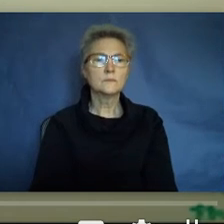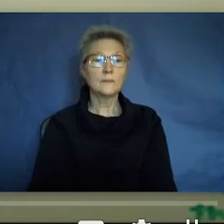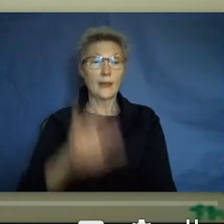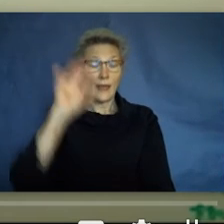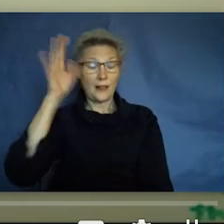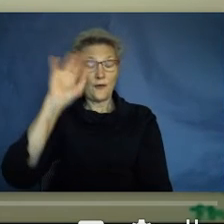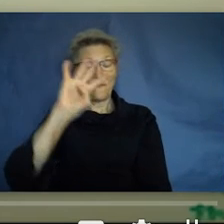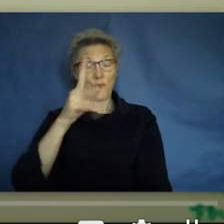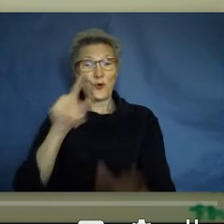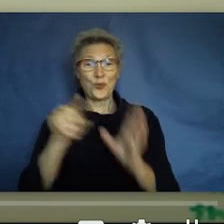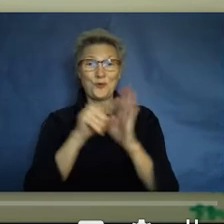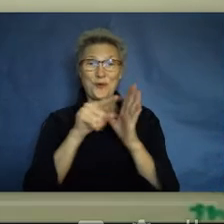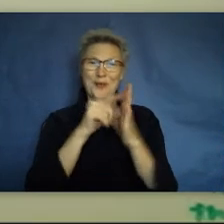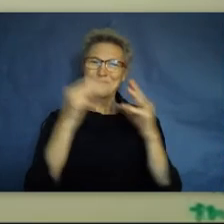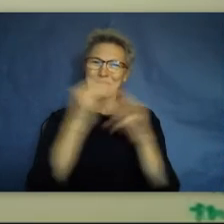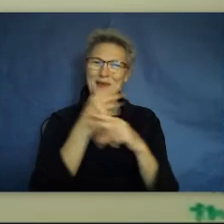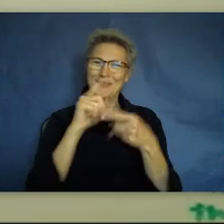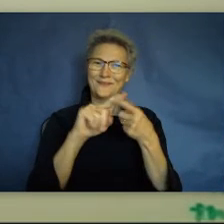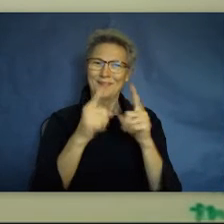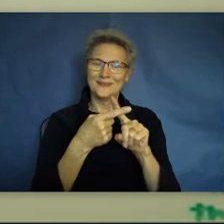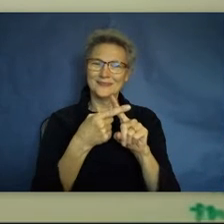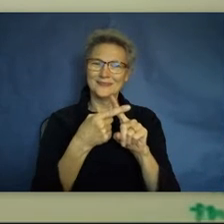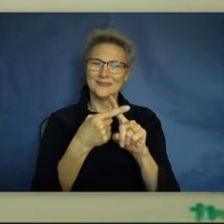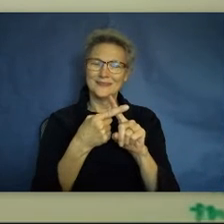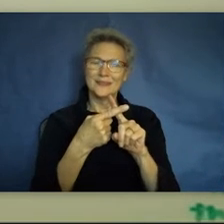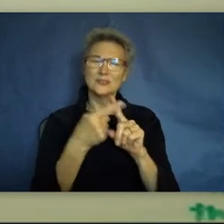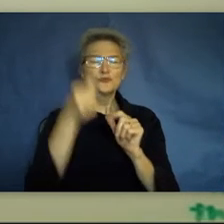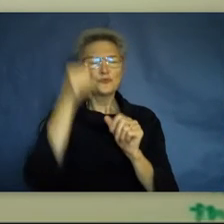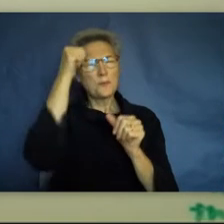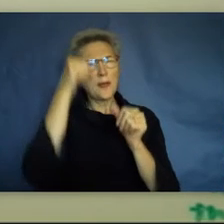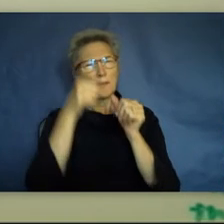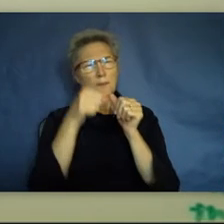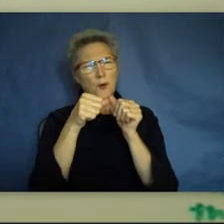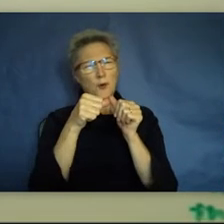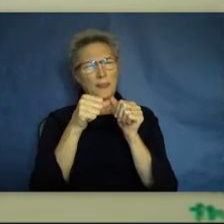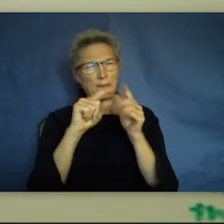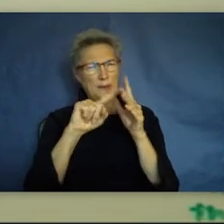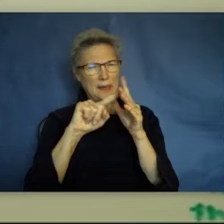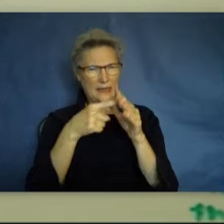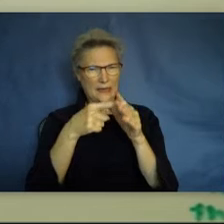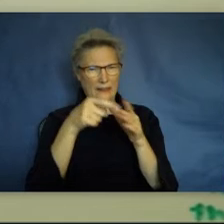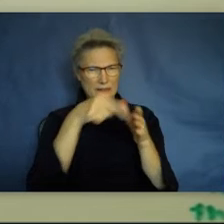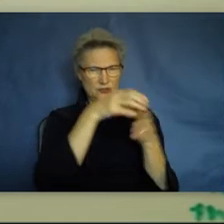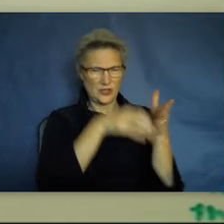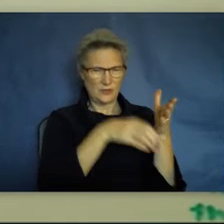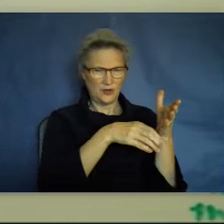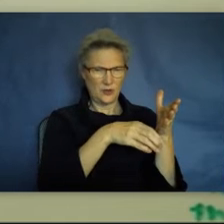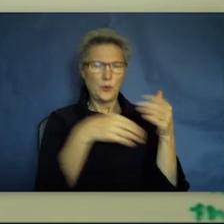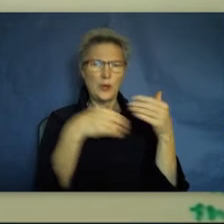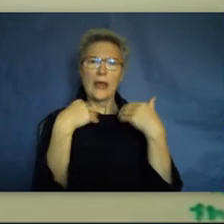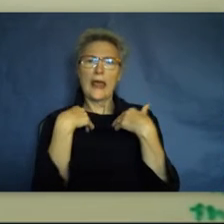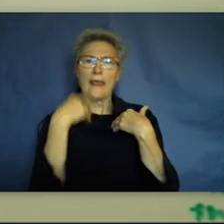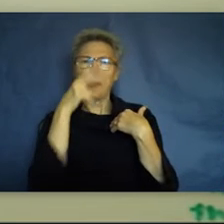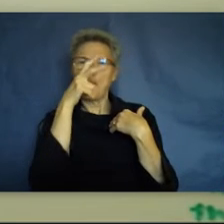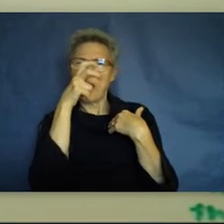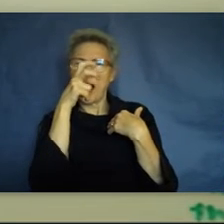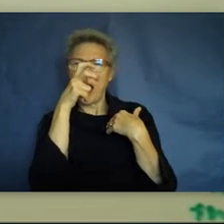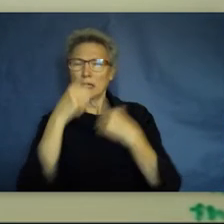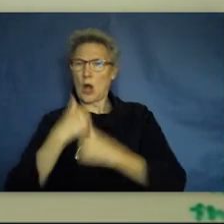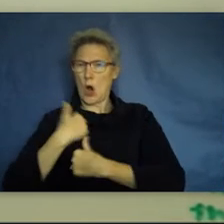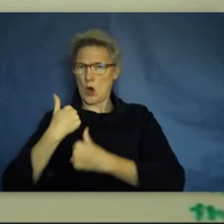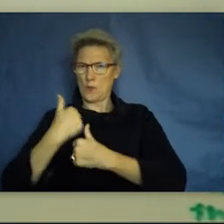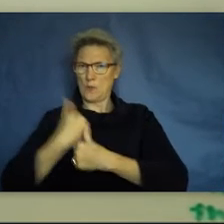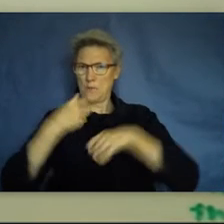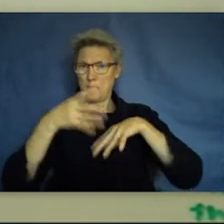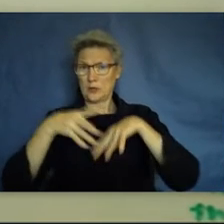Hello, fourth grade math friends. So remember back to the beginning of this chapter when we had those bugs, right? We needed to make